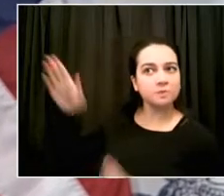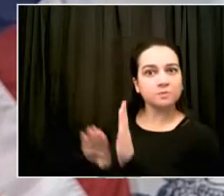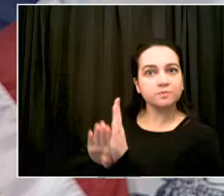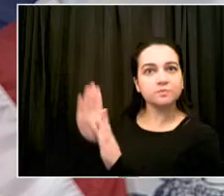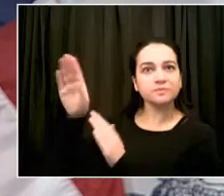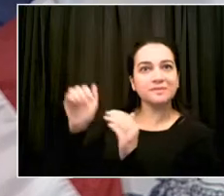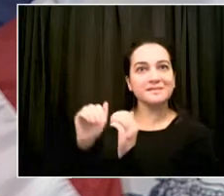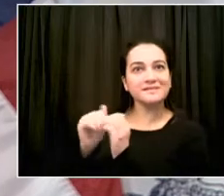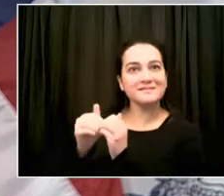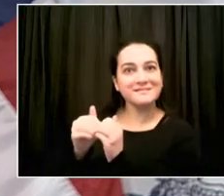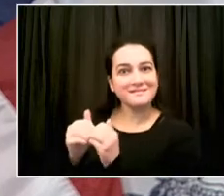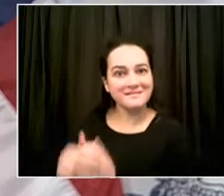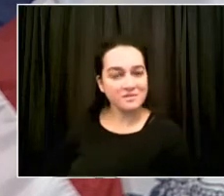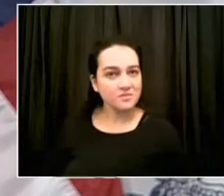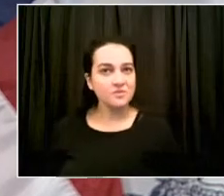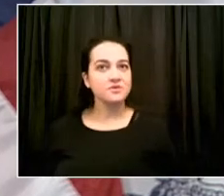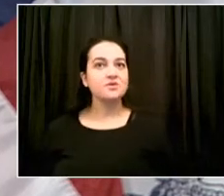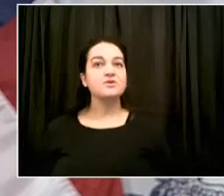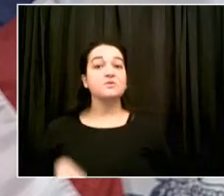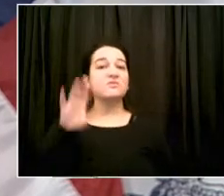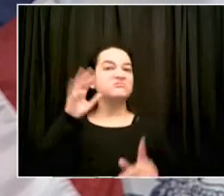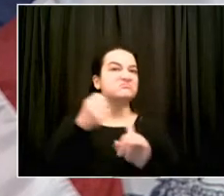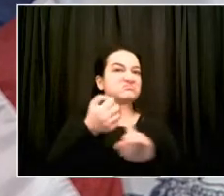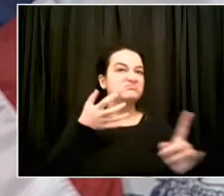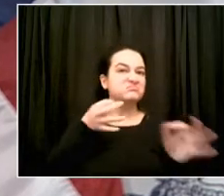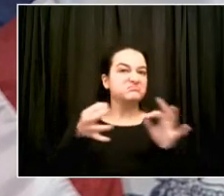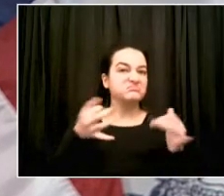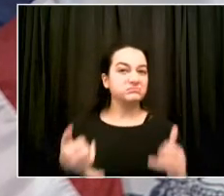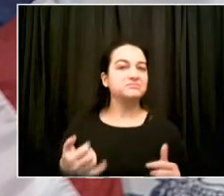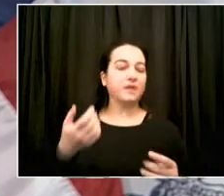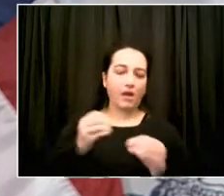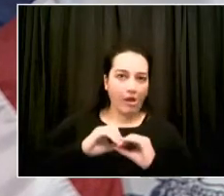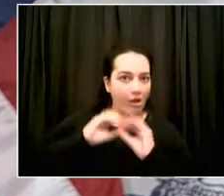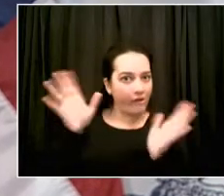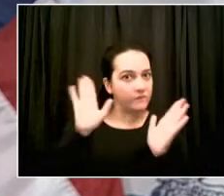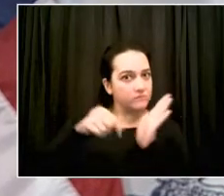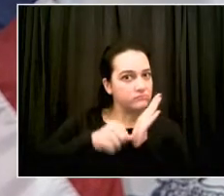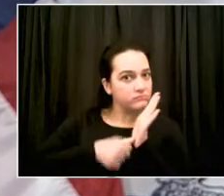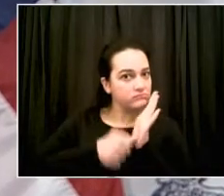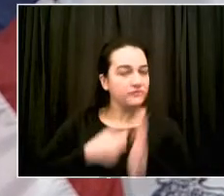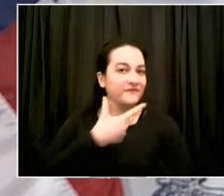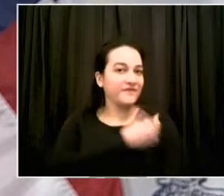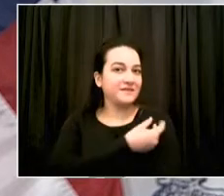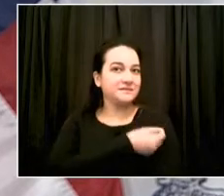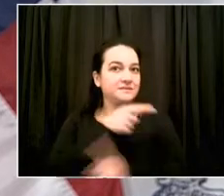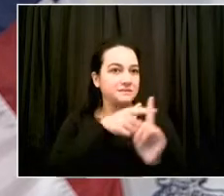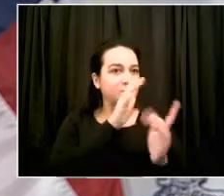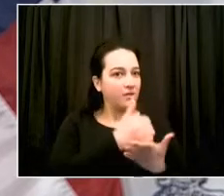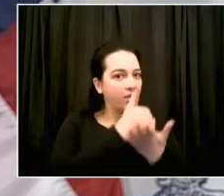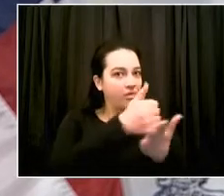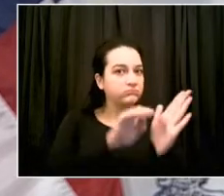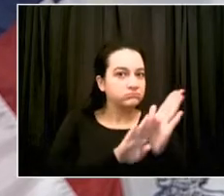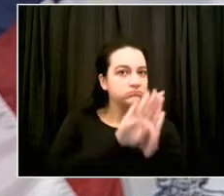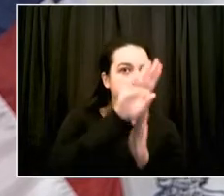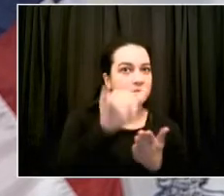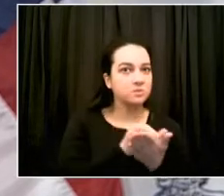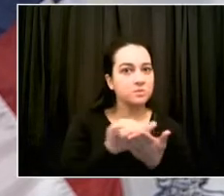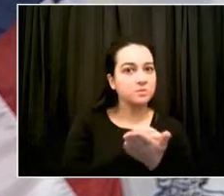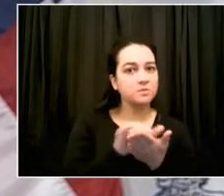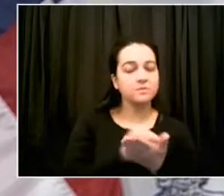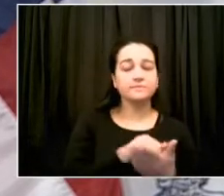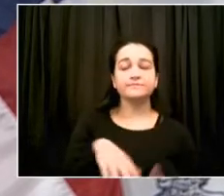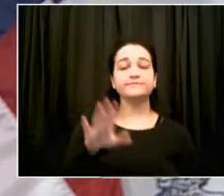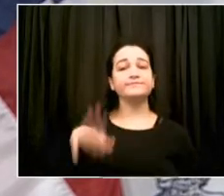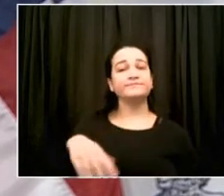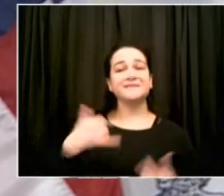us constantly is the lack of vaccine supply. But nonetheless, New York City keeps moving forward. So I'll give you the